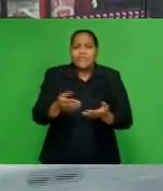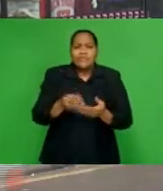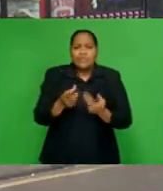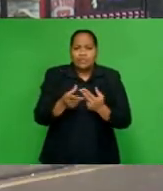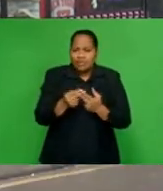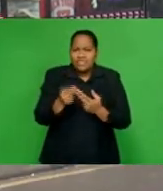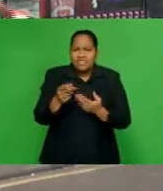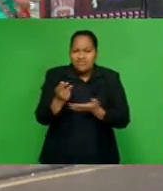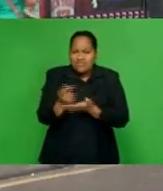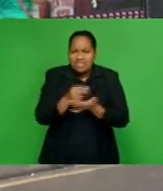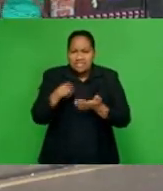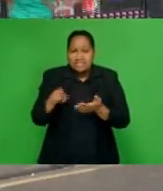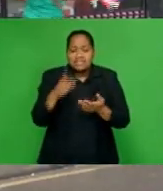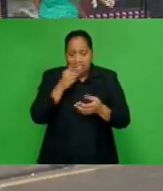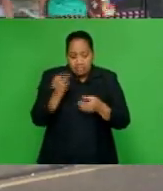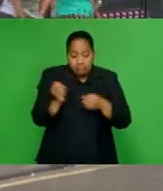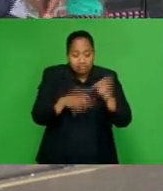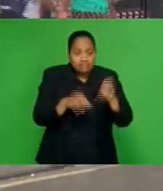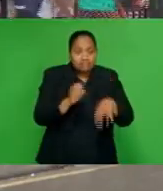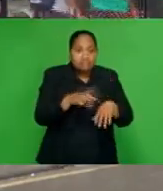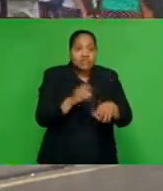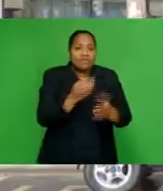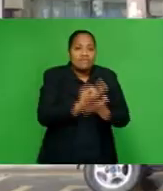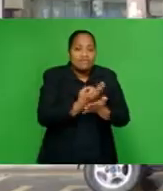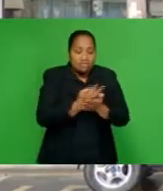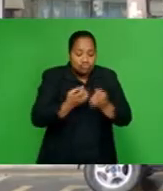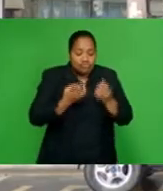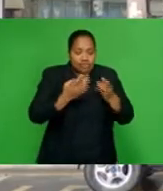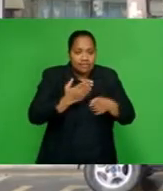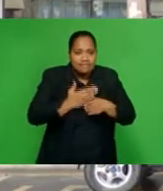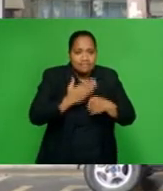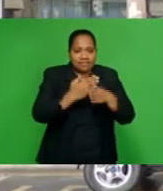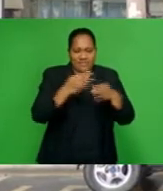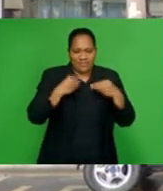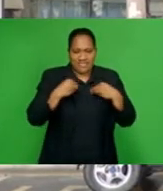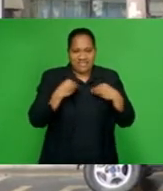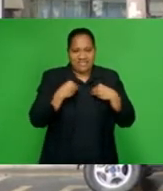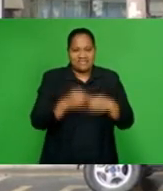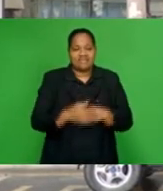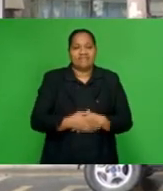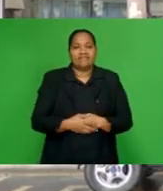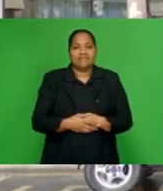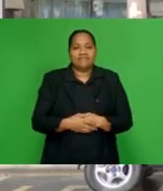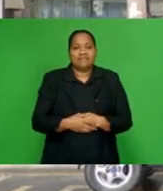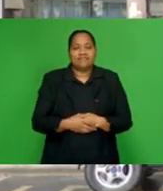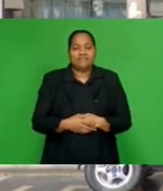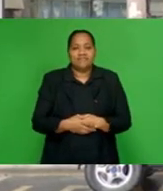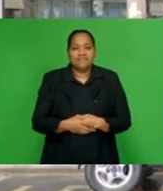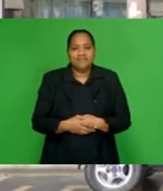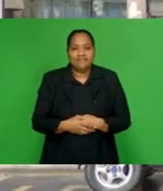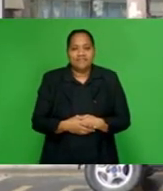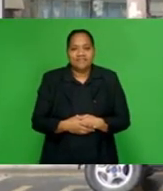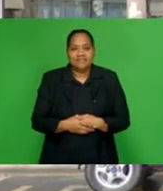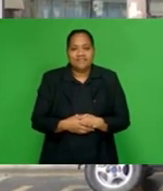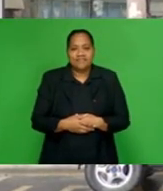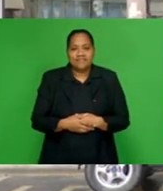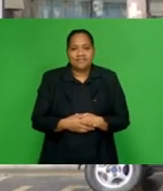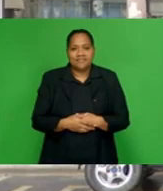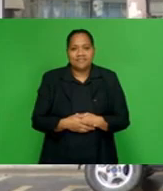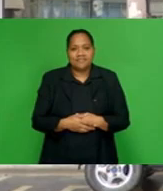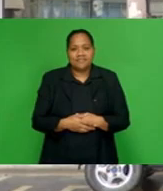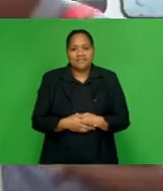can immediately put funds to work readying their businesses for the day their revenues return. Pranita Prakash, FBC